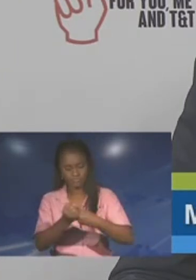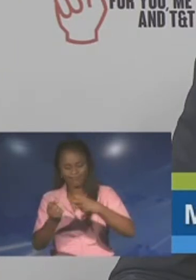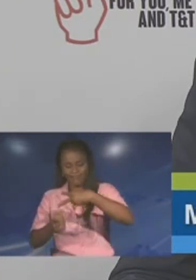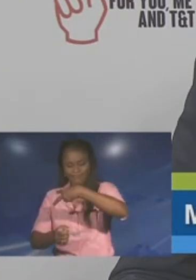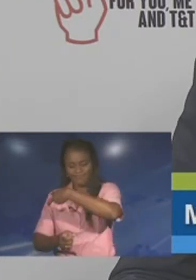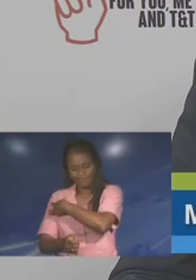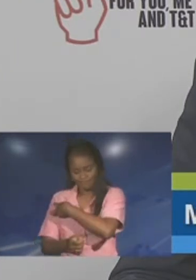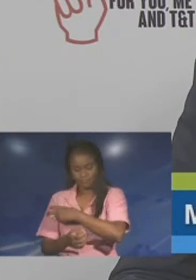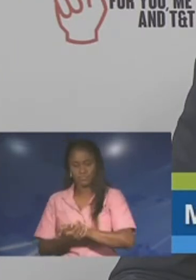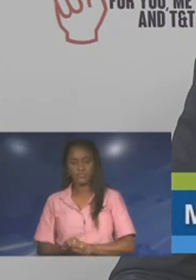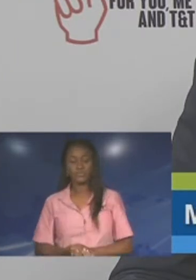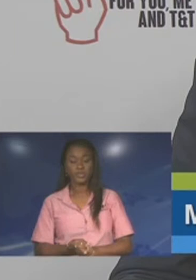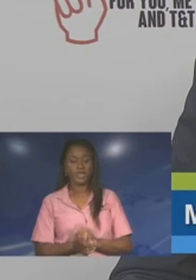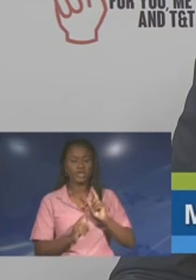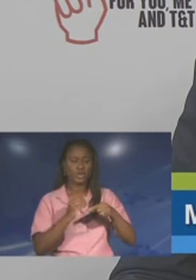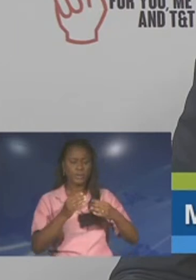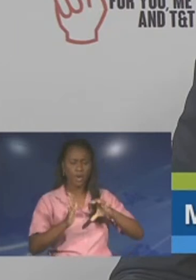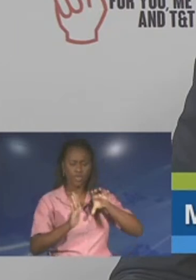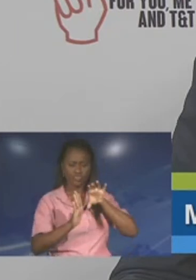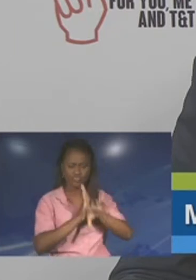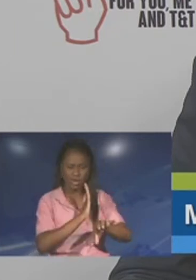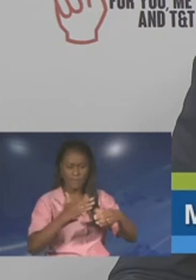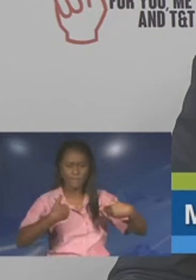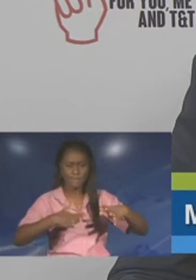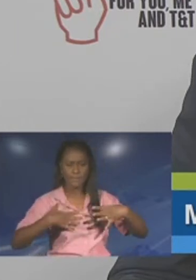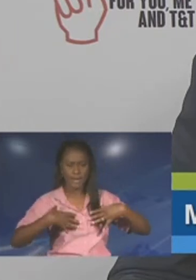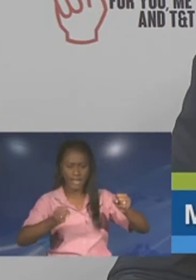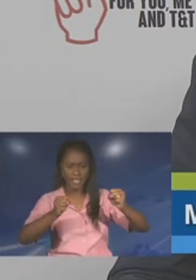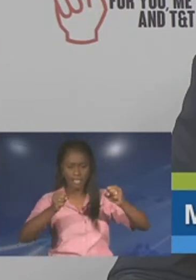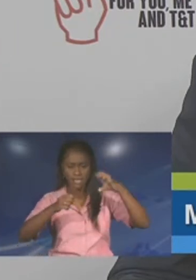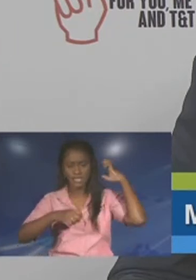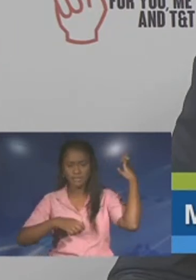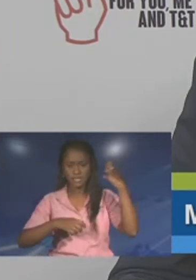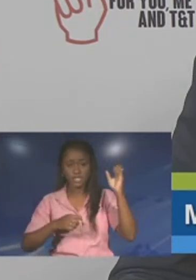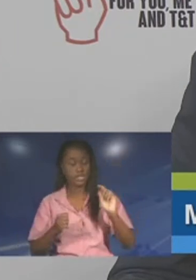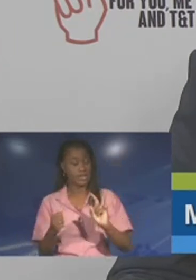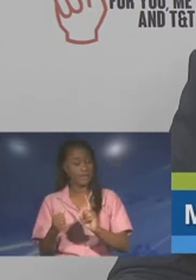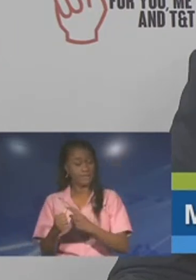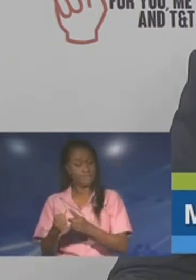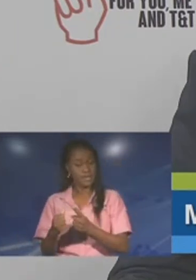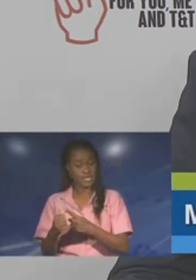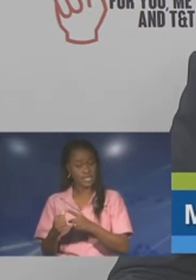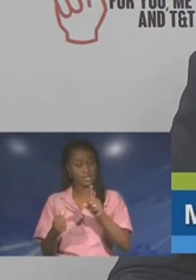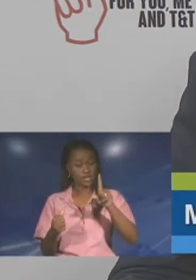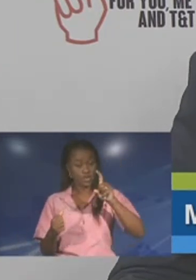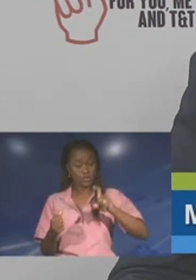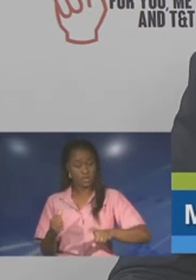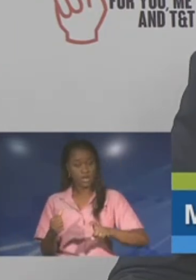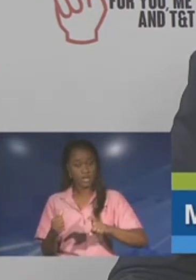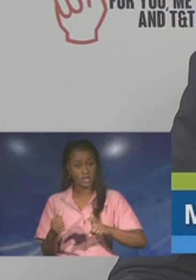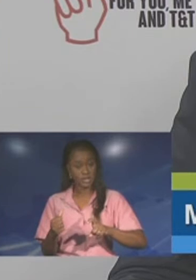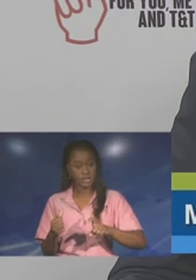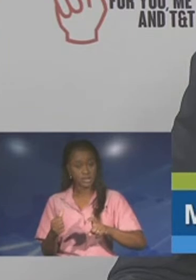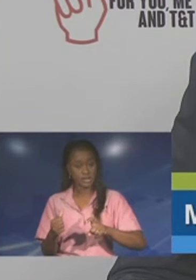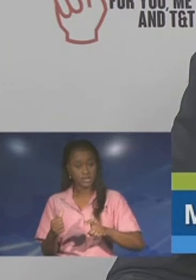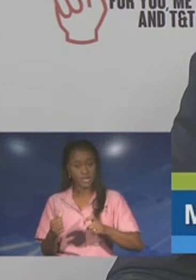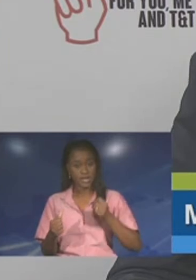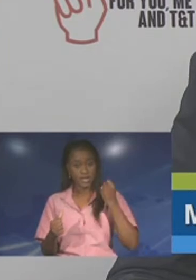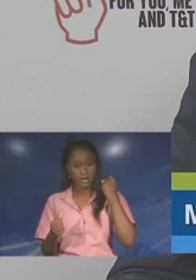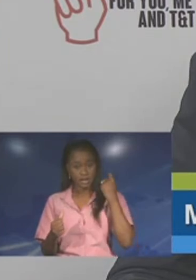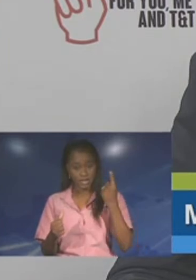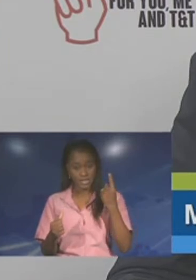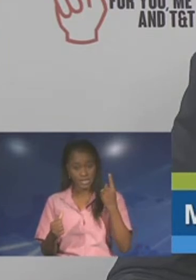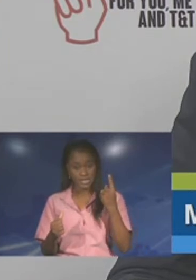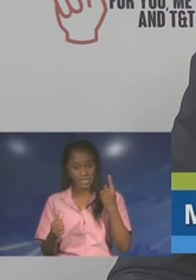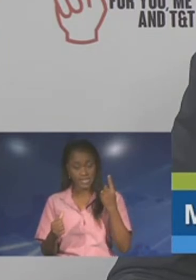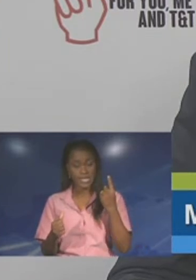the issue of crime as a public health emergency, first of all, we must recognize the intelligence